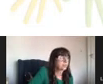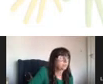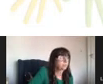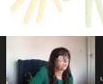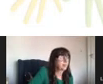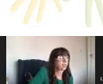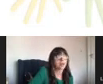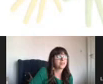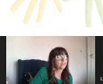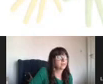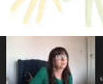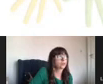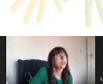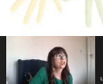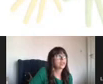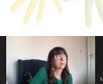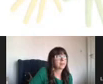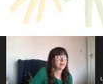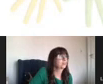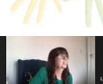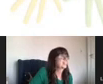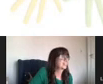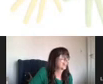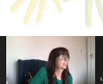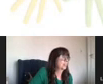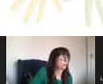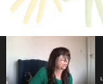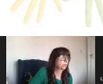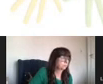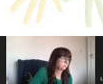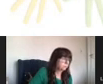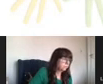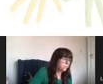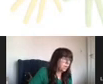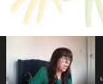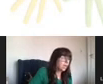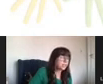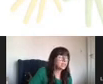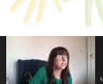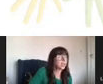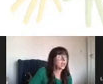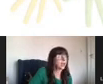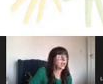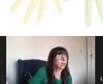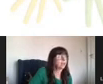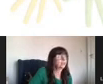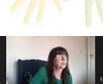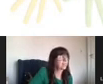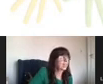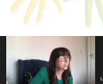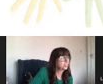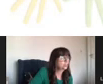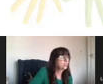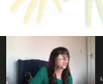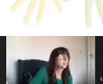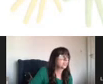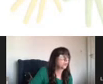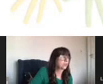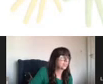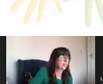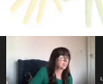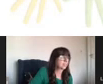that deaf people can be classified as an ethnic group. And there is case